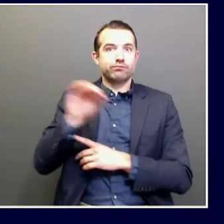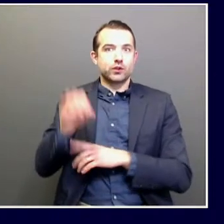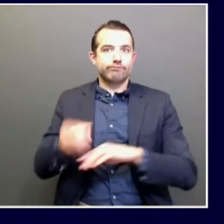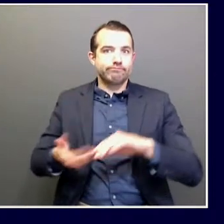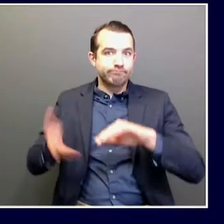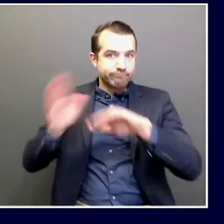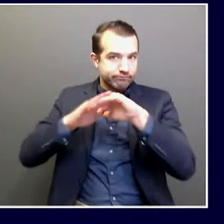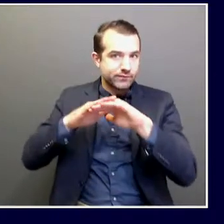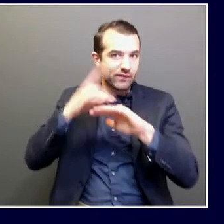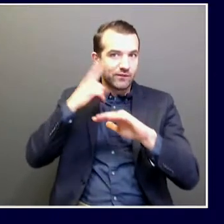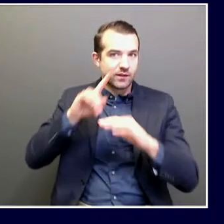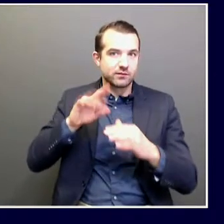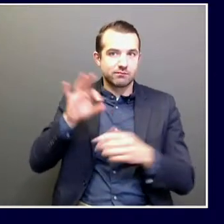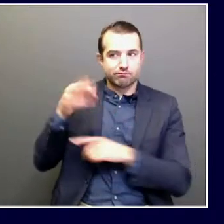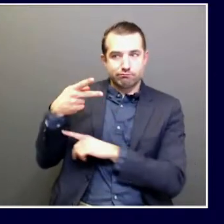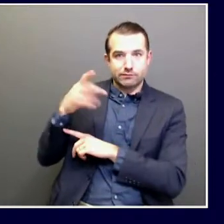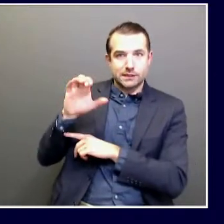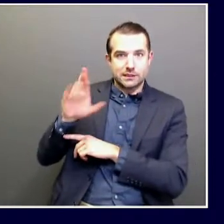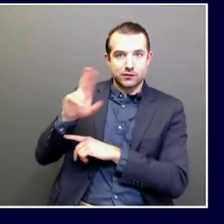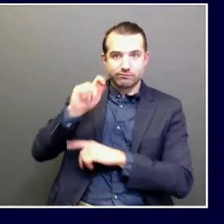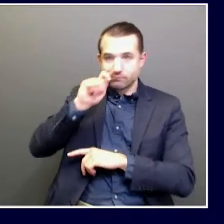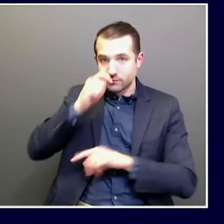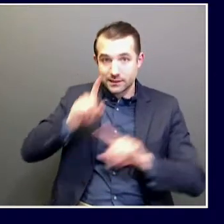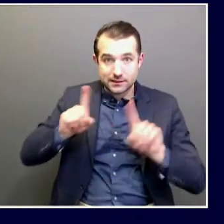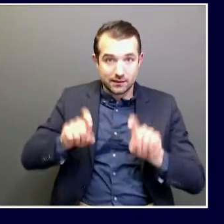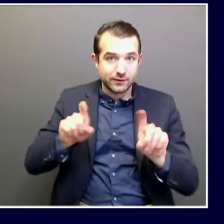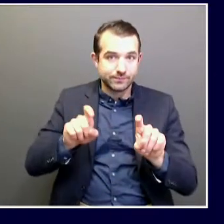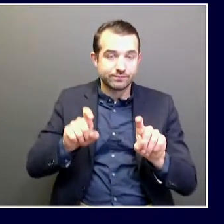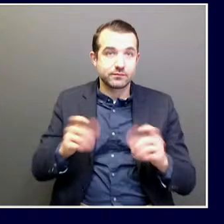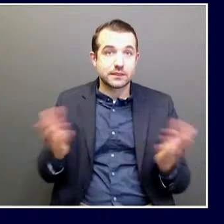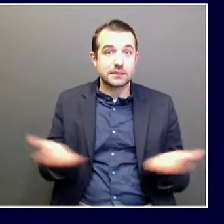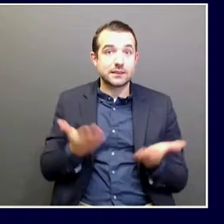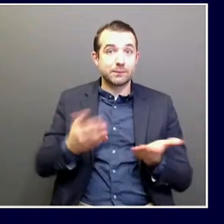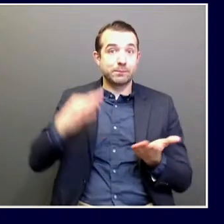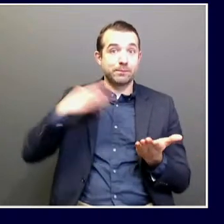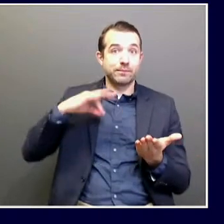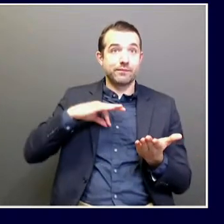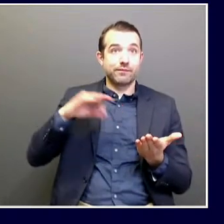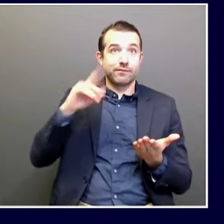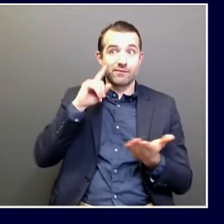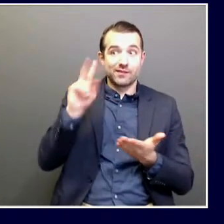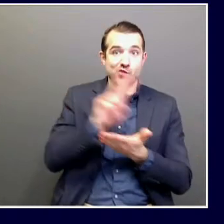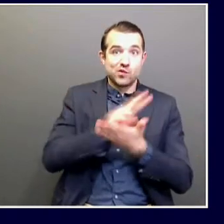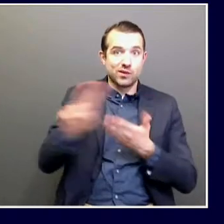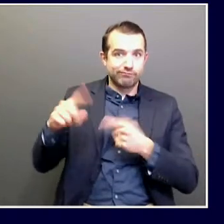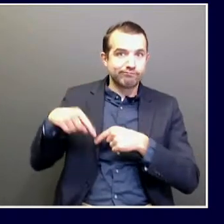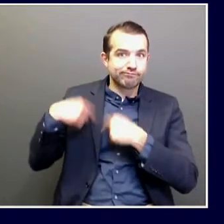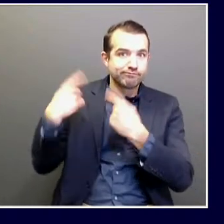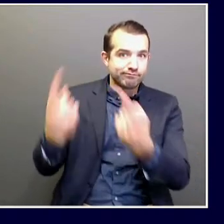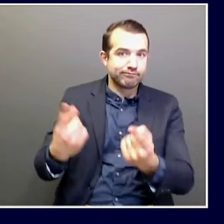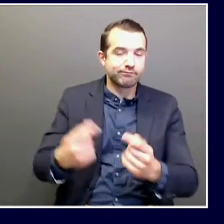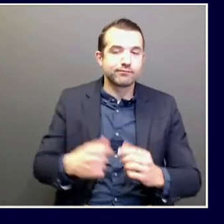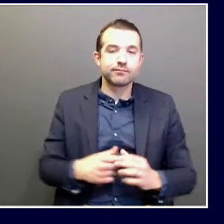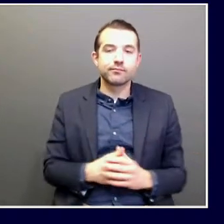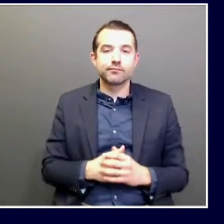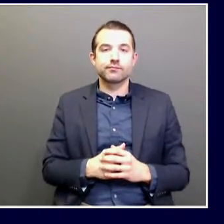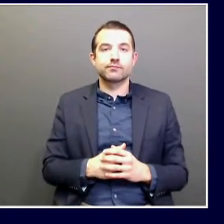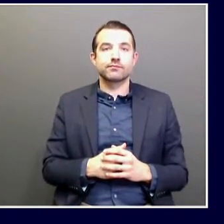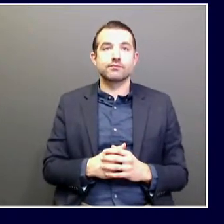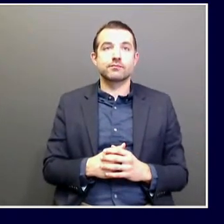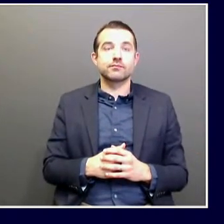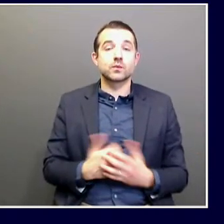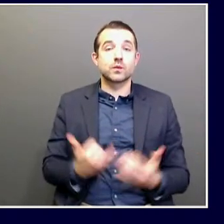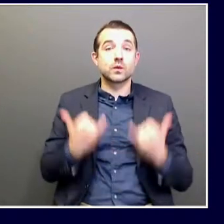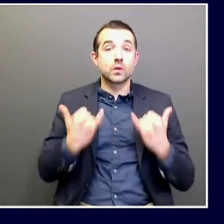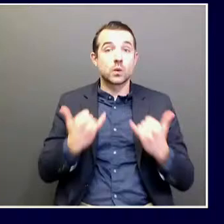PCR testing volume in Maine just over the past 2 weeks. Let's turn for a moment to vaccines